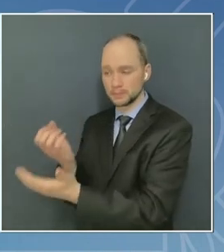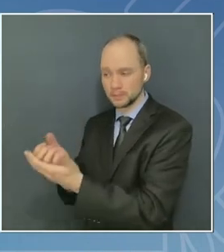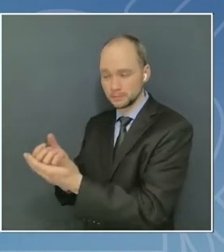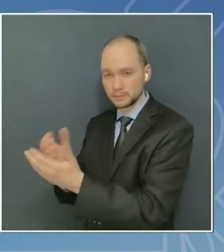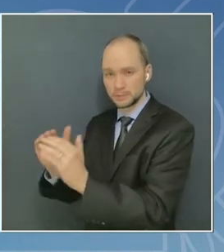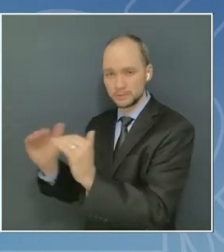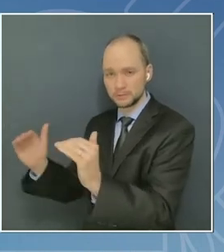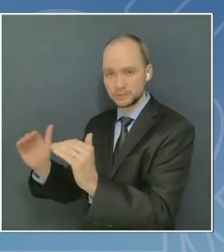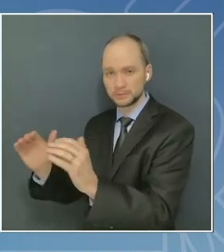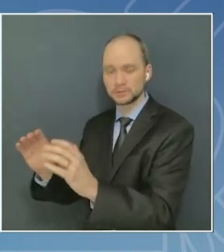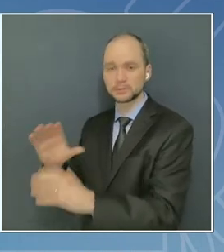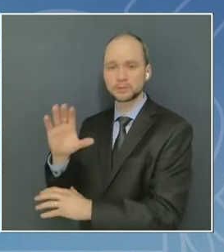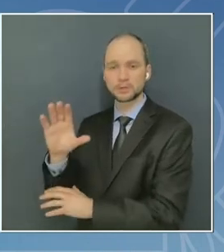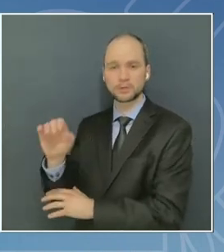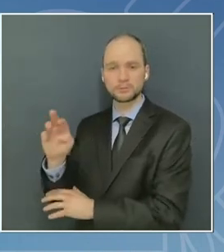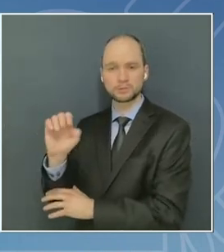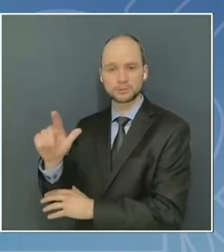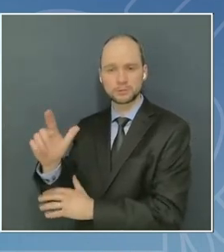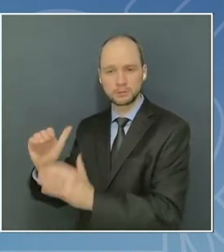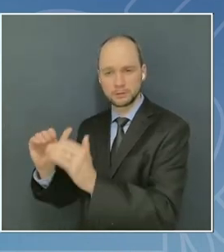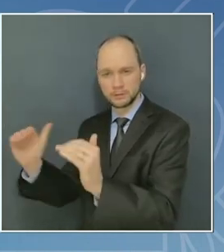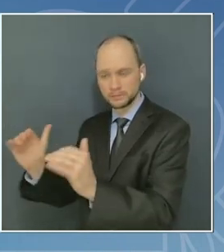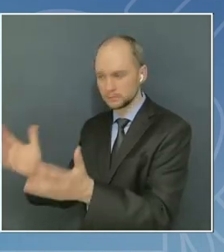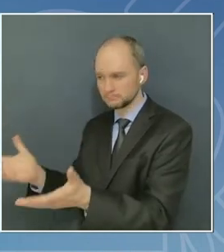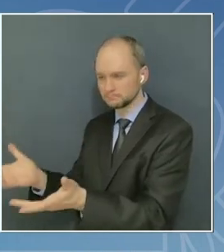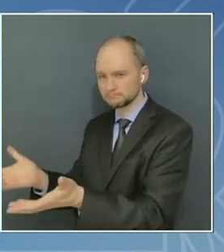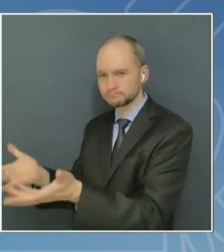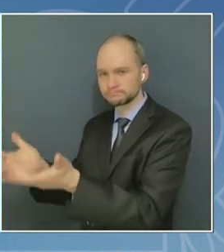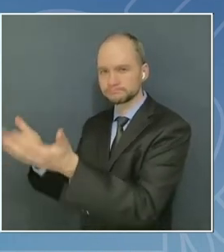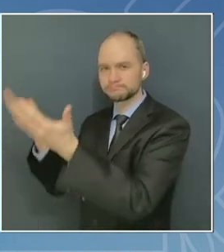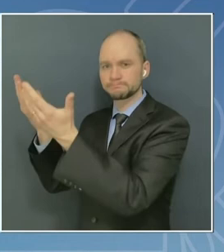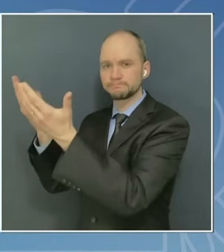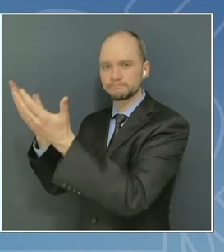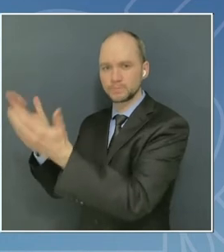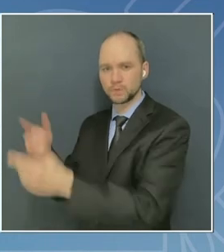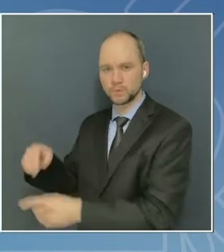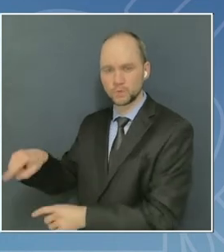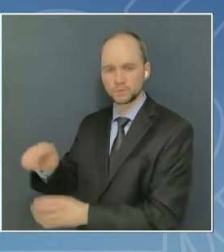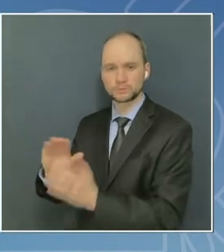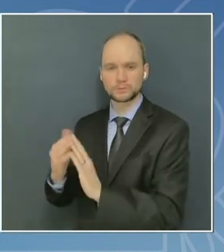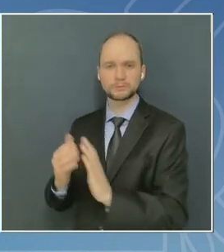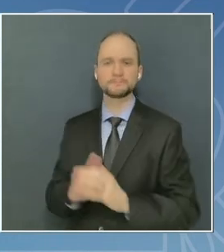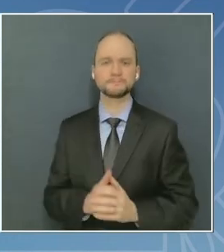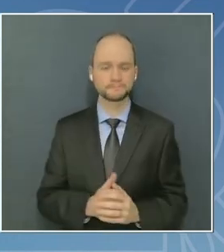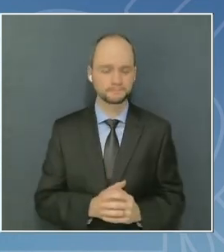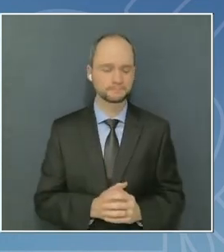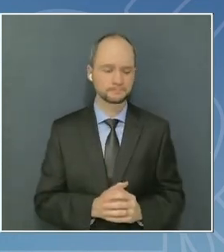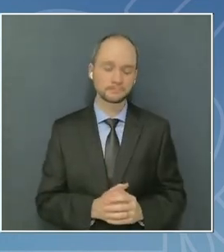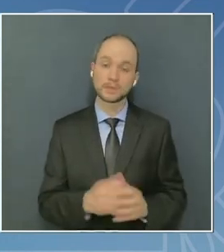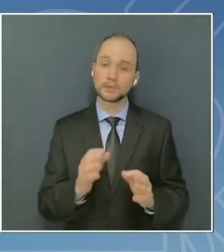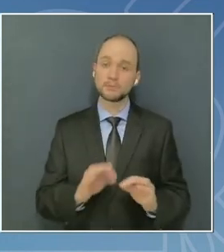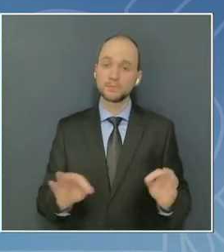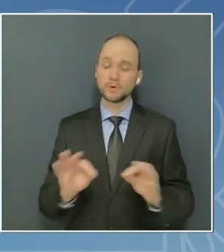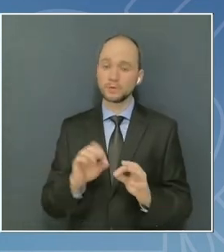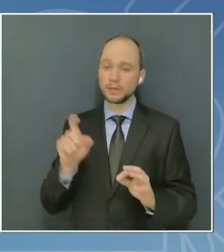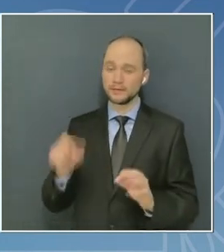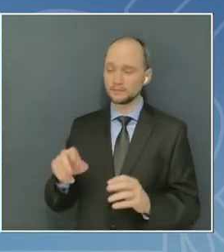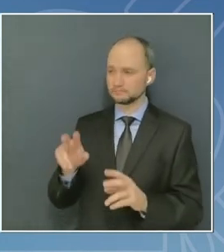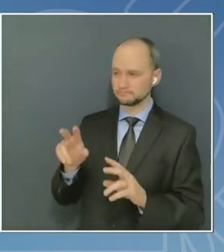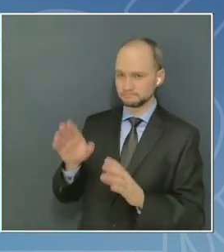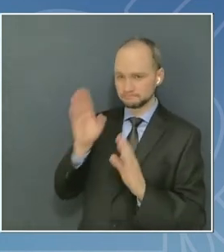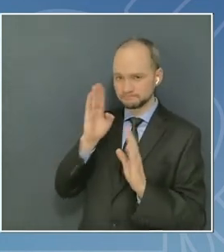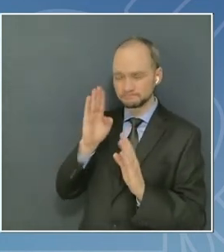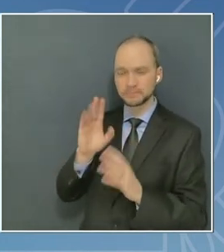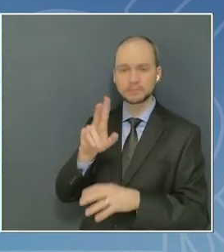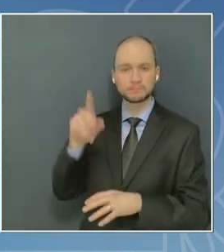level. As much as it really is important to follow a lot of the political developments, we talked a lot about what's going